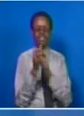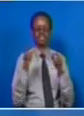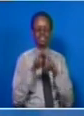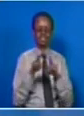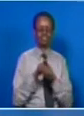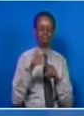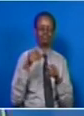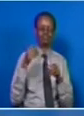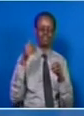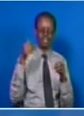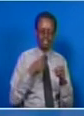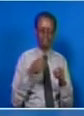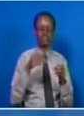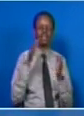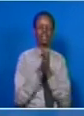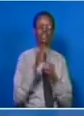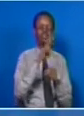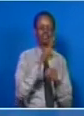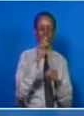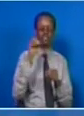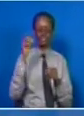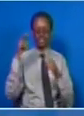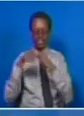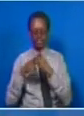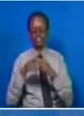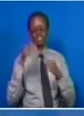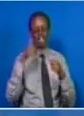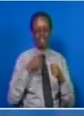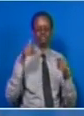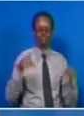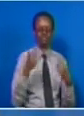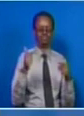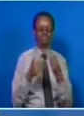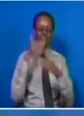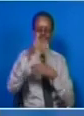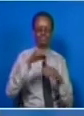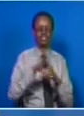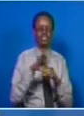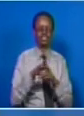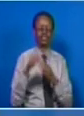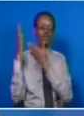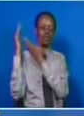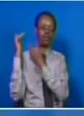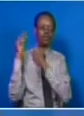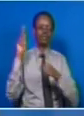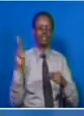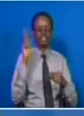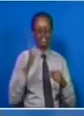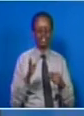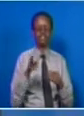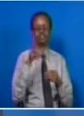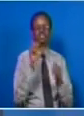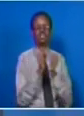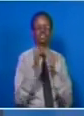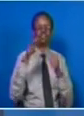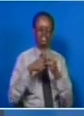election. In 2007, an incumbent was defending election and again, there was violence. I hope Kenyans in this 2017,